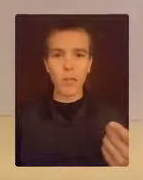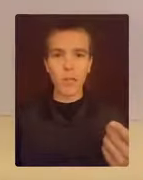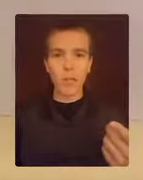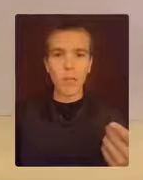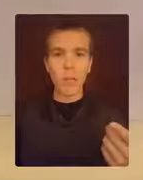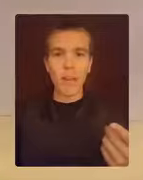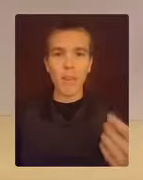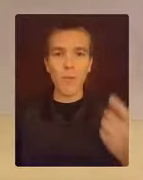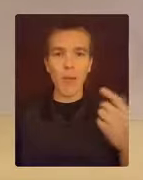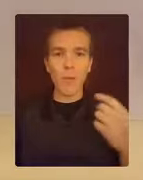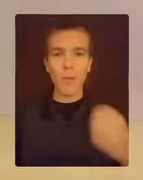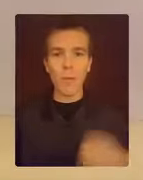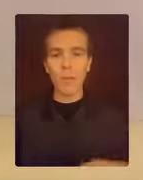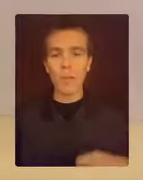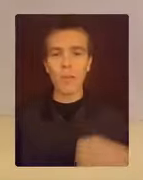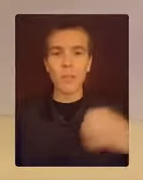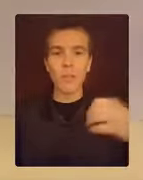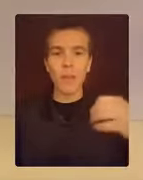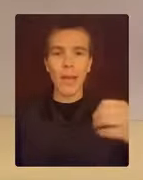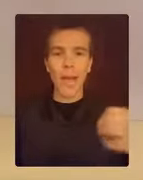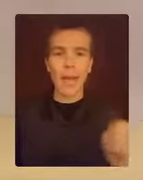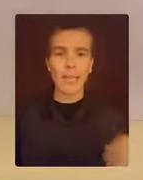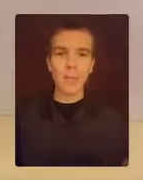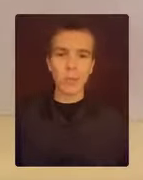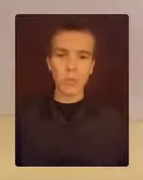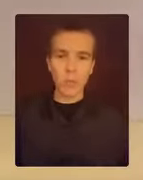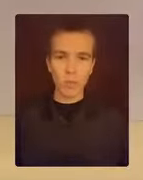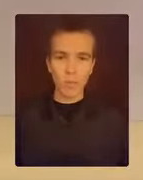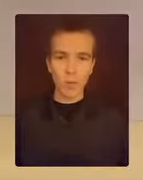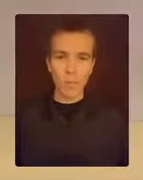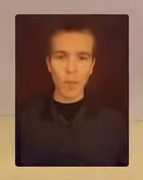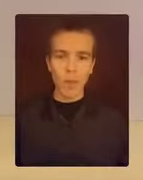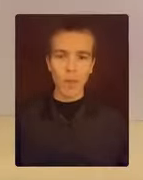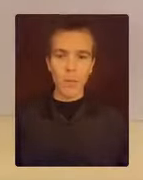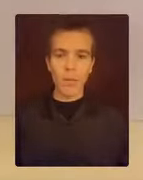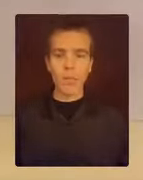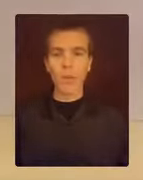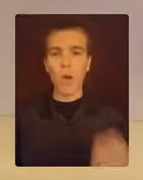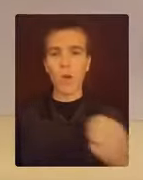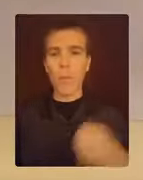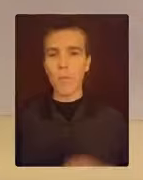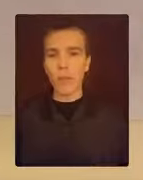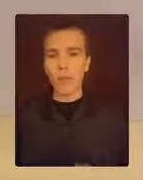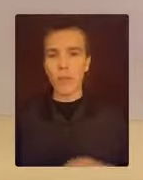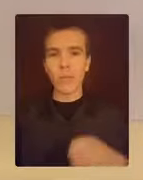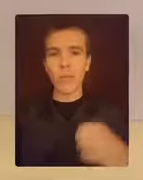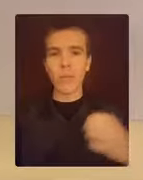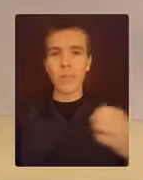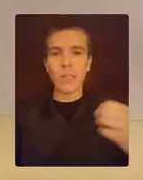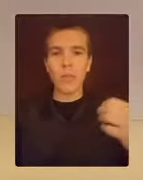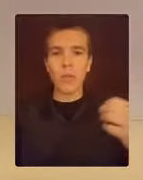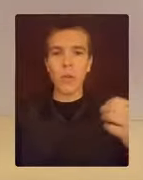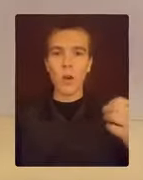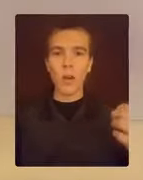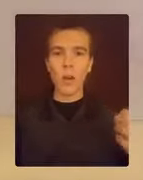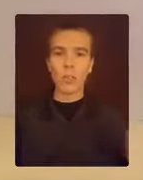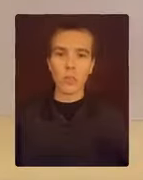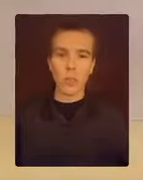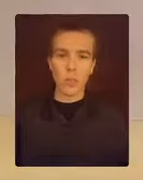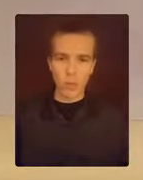my dream. And if you can't remember your dreams, you can't activate a lucid dream. Because if you don't remember your dreams, it means that you